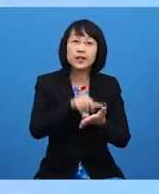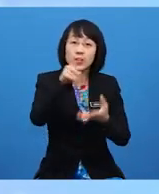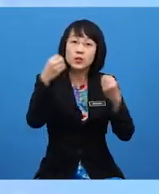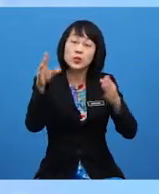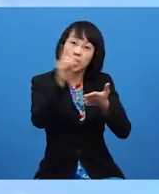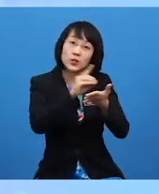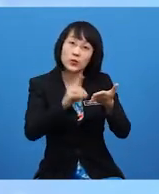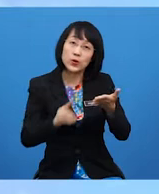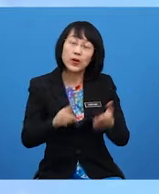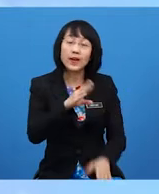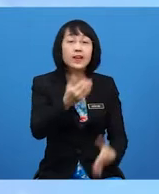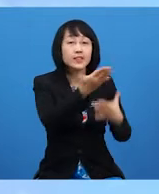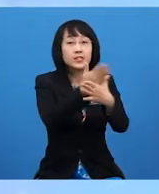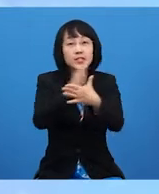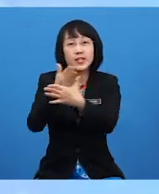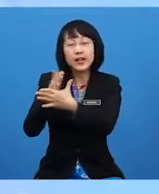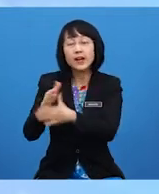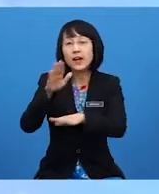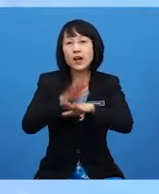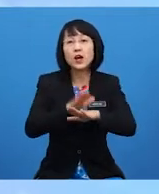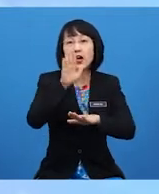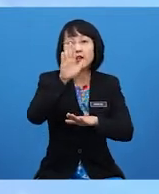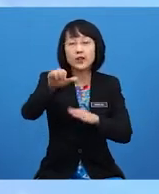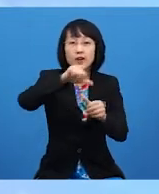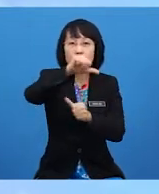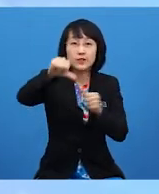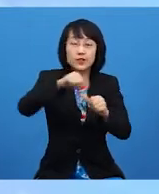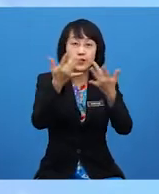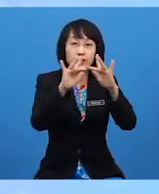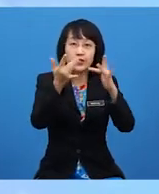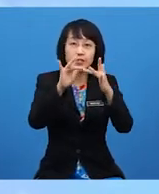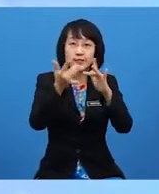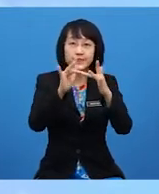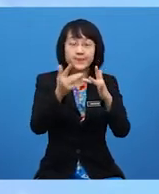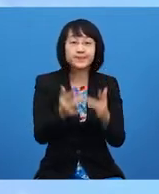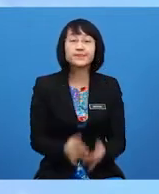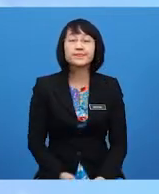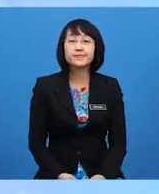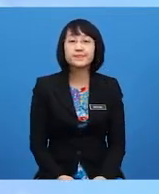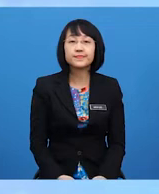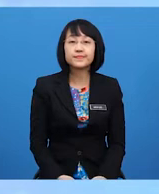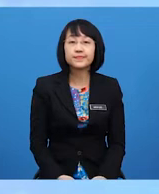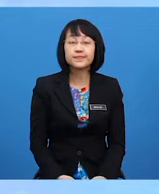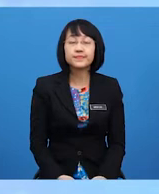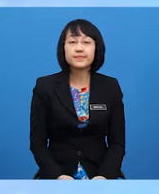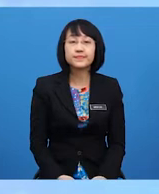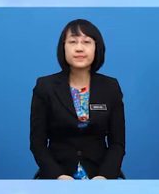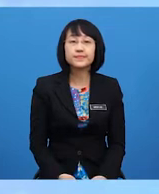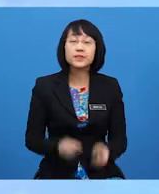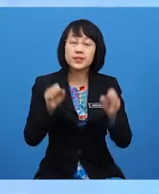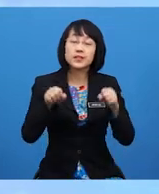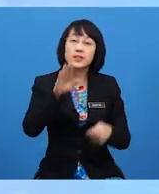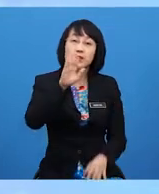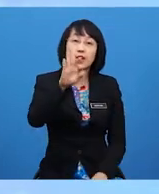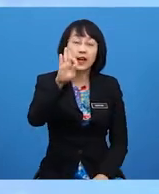drawn and share it on your social media accounts. It could be your Facebook,